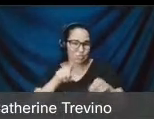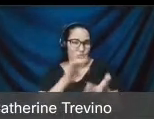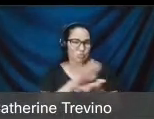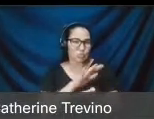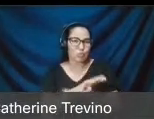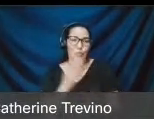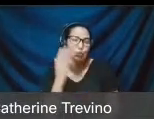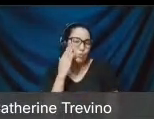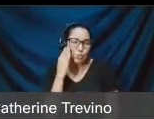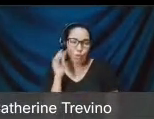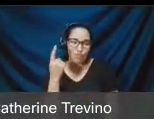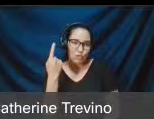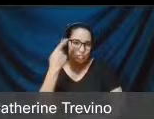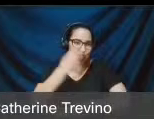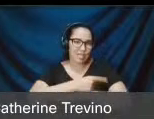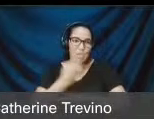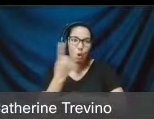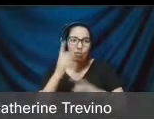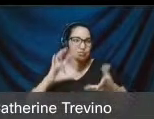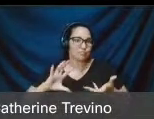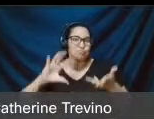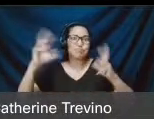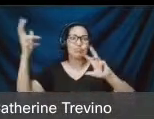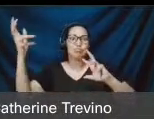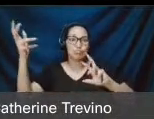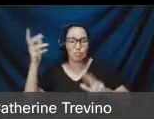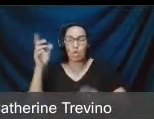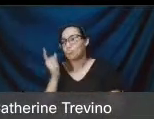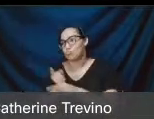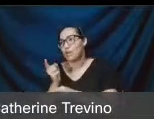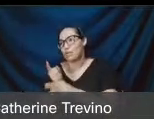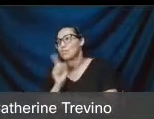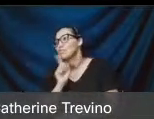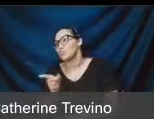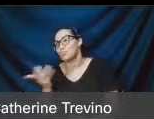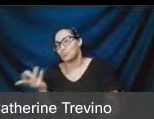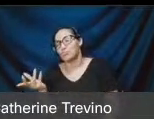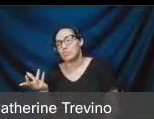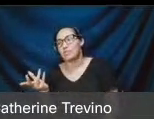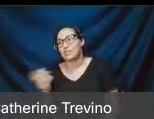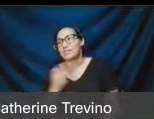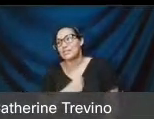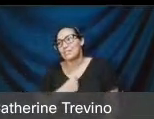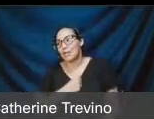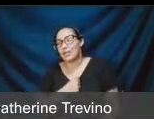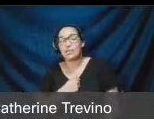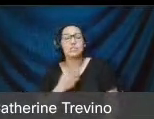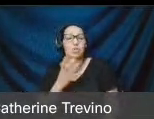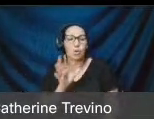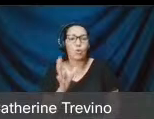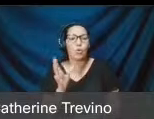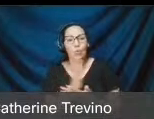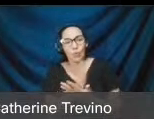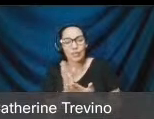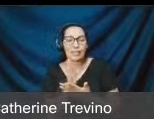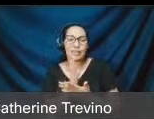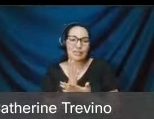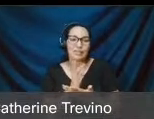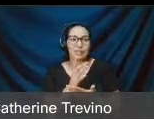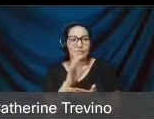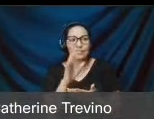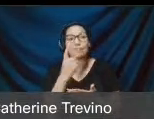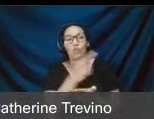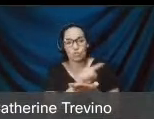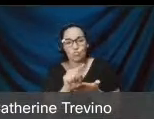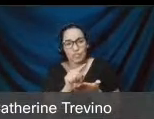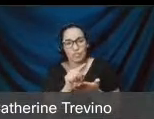know, the first day is always chaotic. The first right, few days. Yeah, that's crazy. Within the first 2 weeks, how about that?